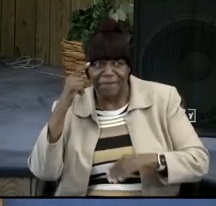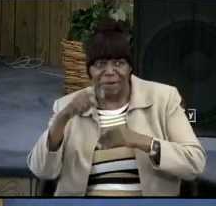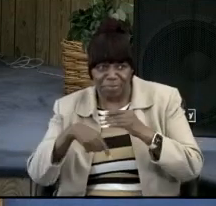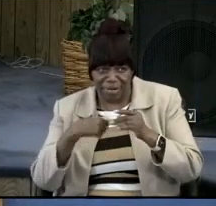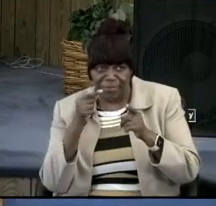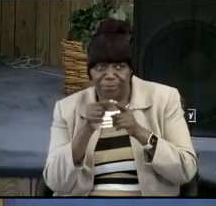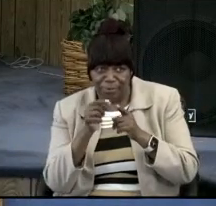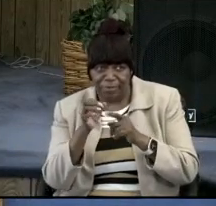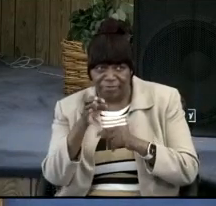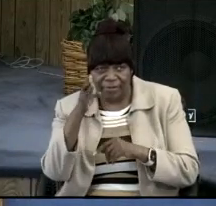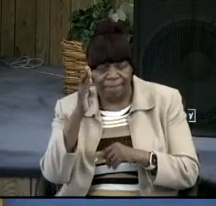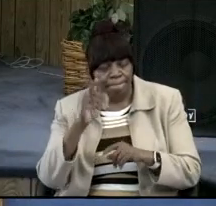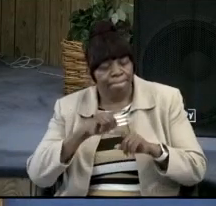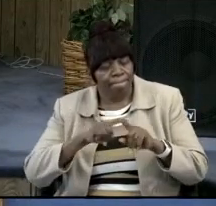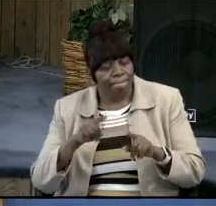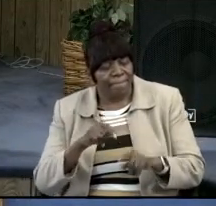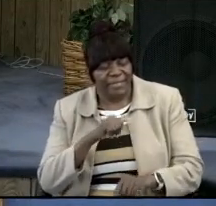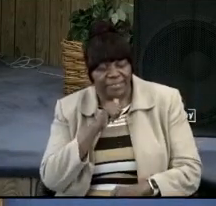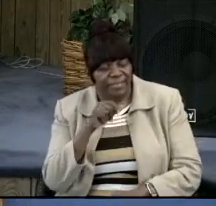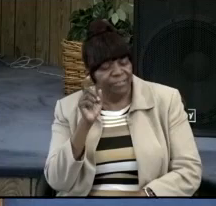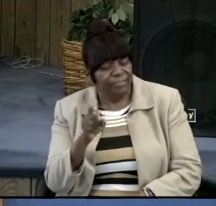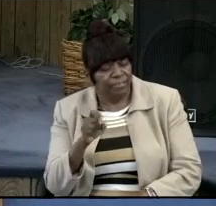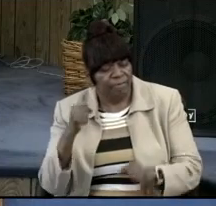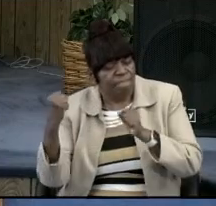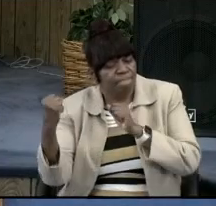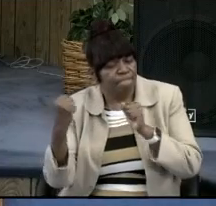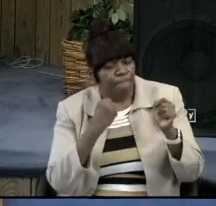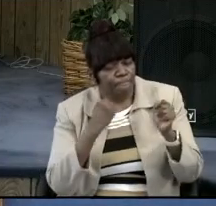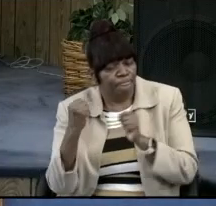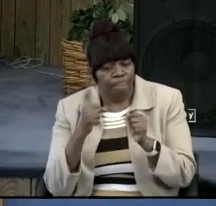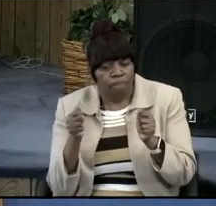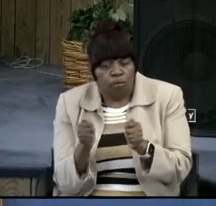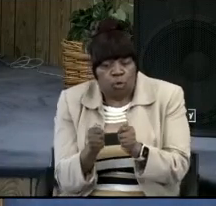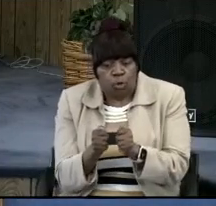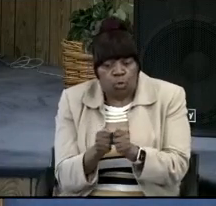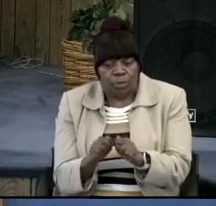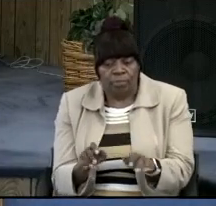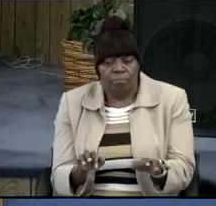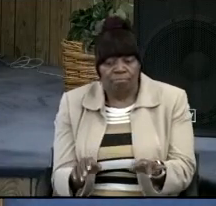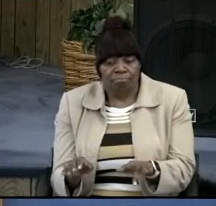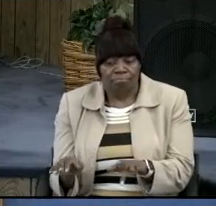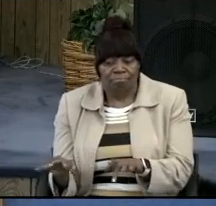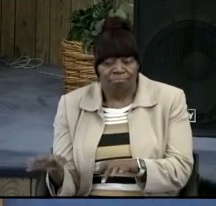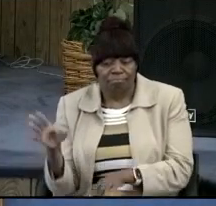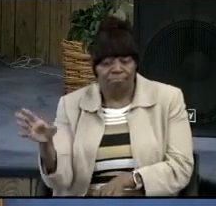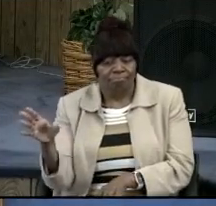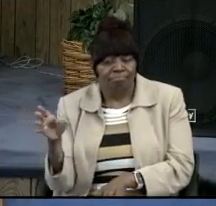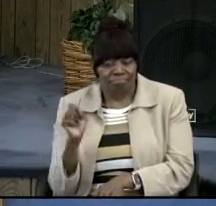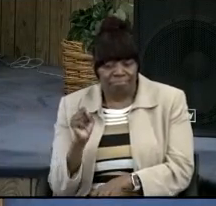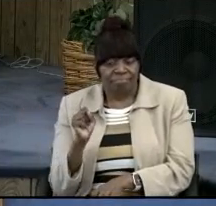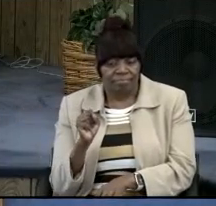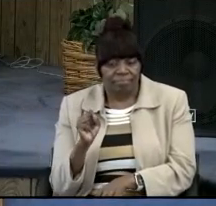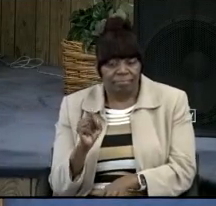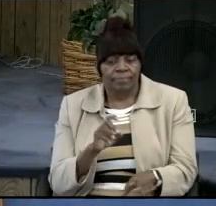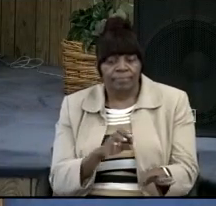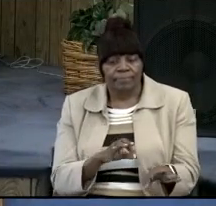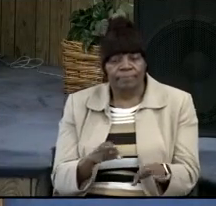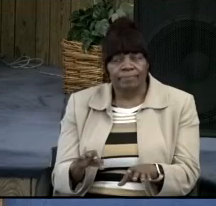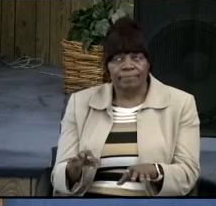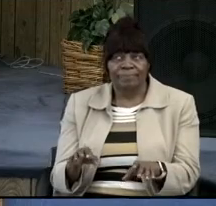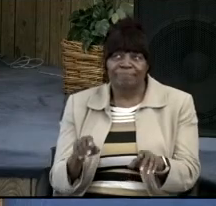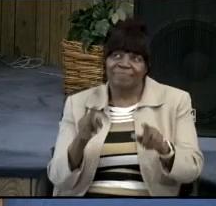So I'm glad today that I don't have to fight with the person on the keys to get the tempo